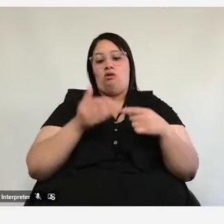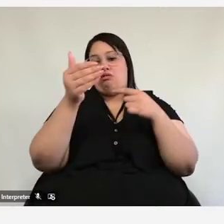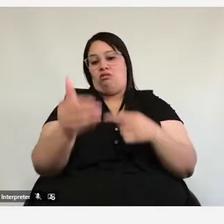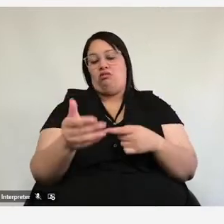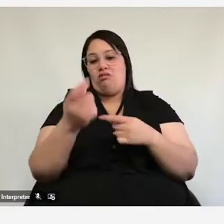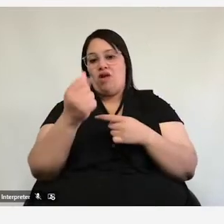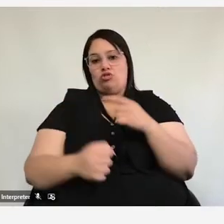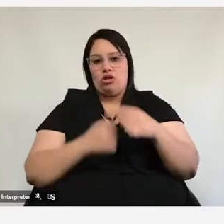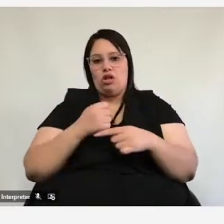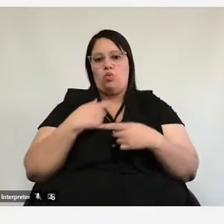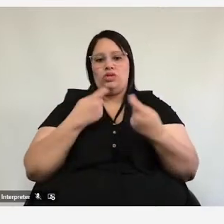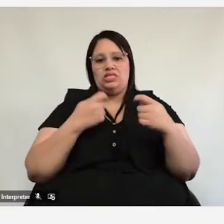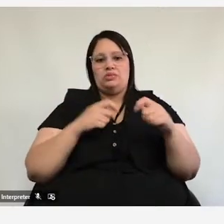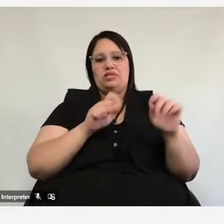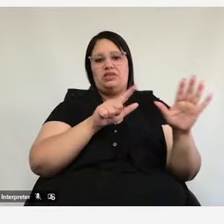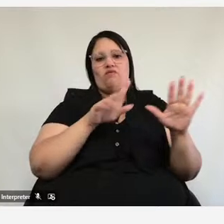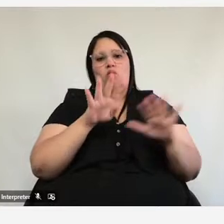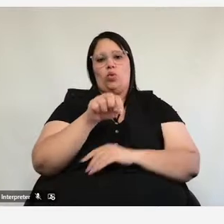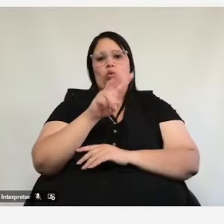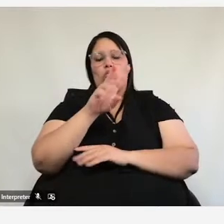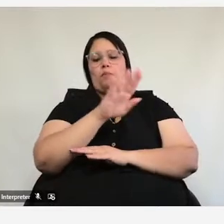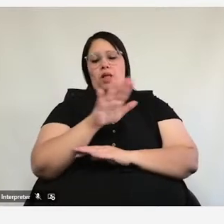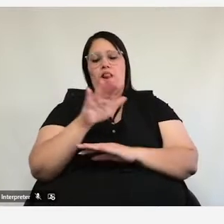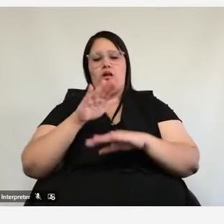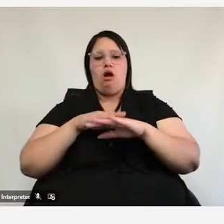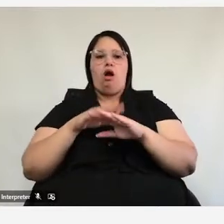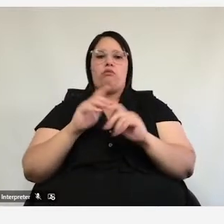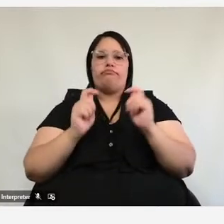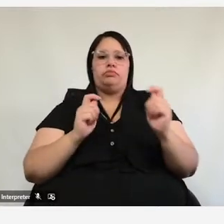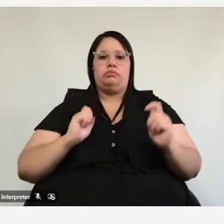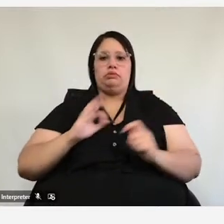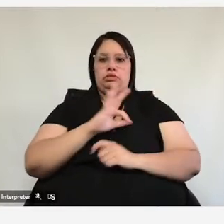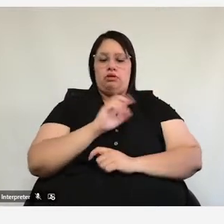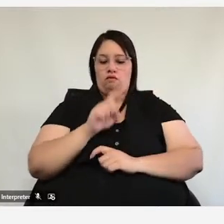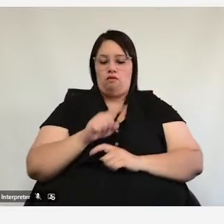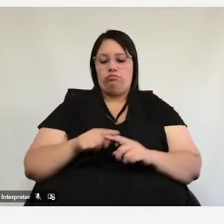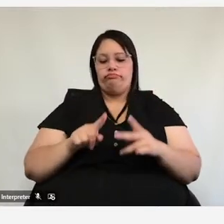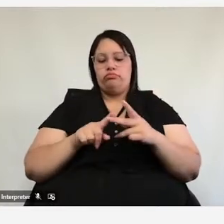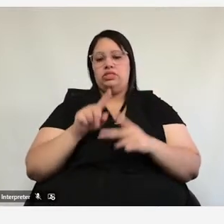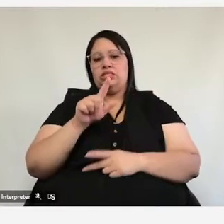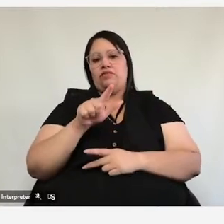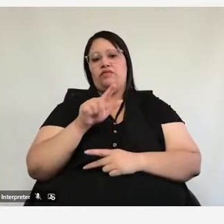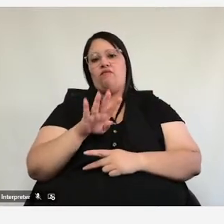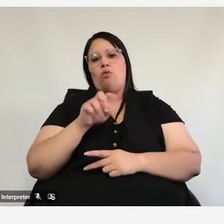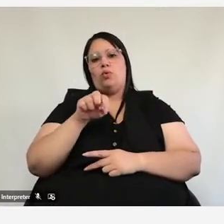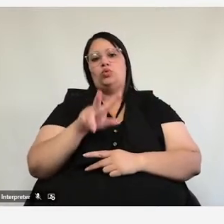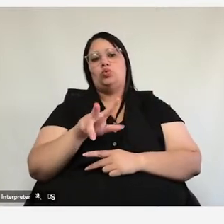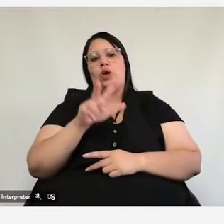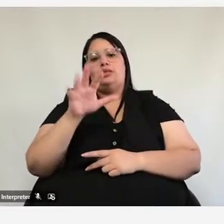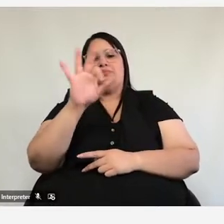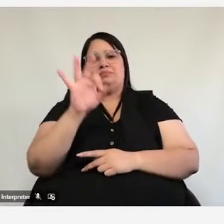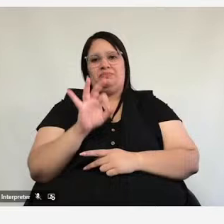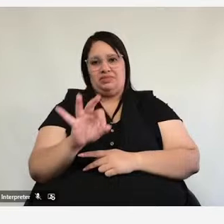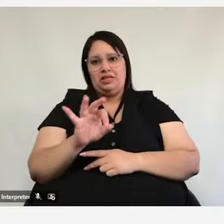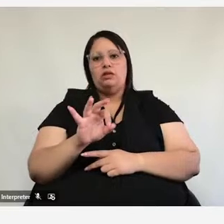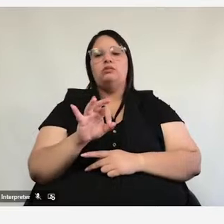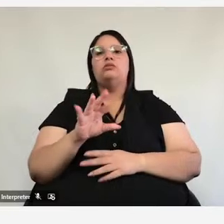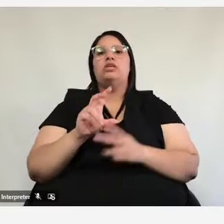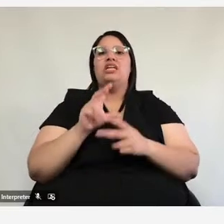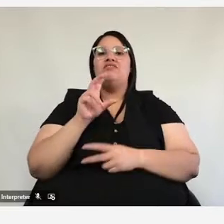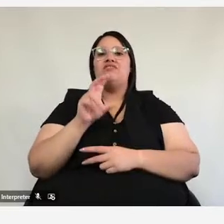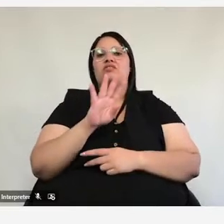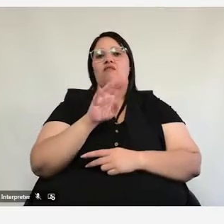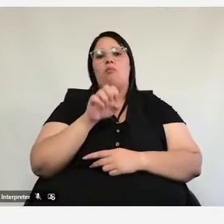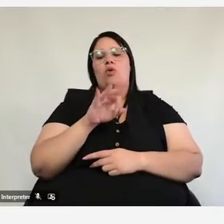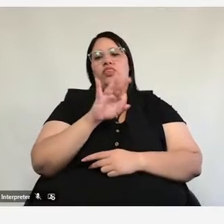will spend 74.2 billion rand on compensation of employees, or 74.28%. We will invest